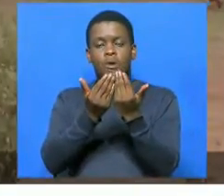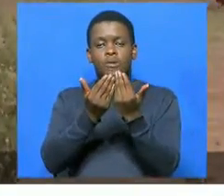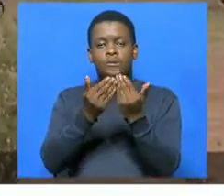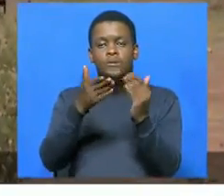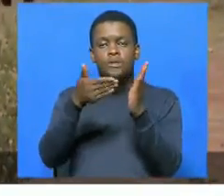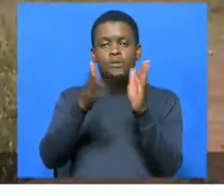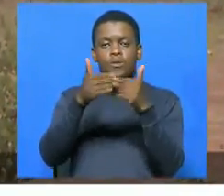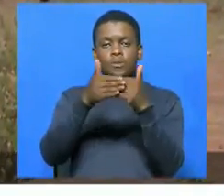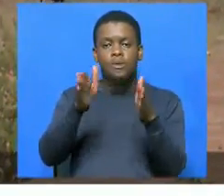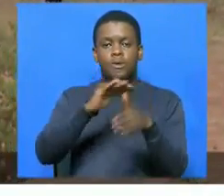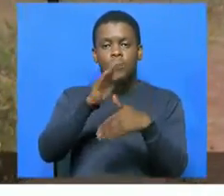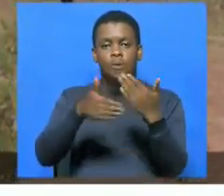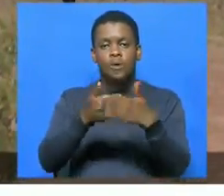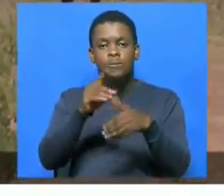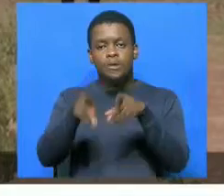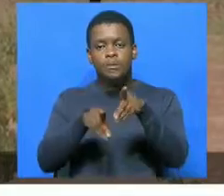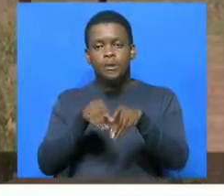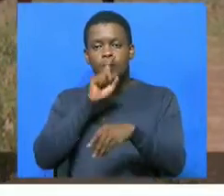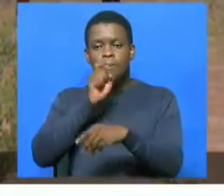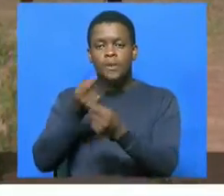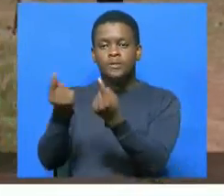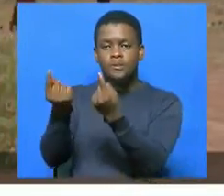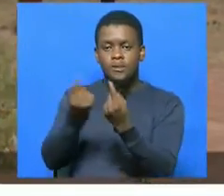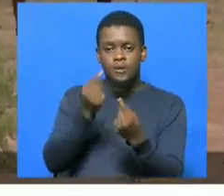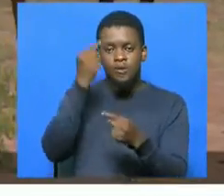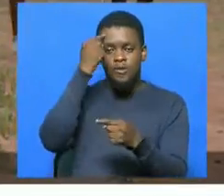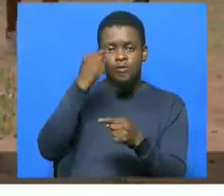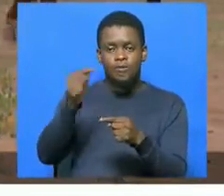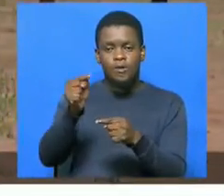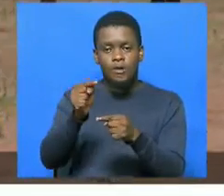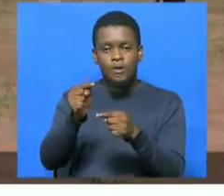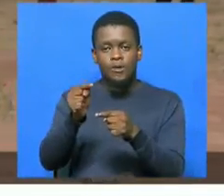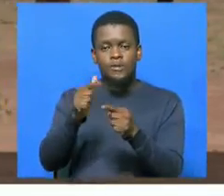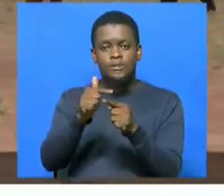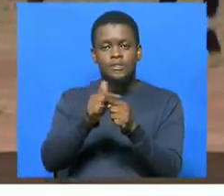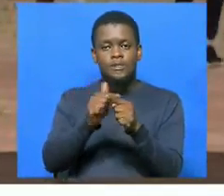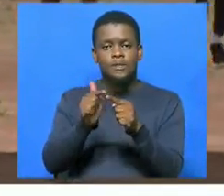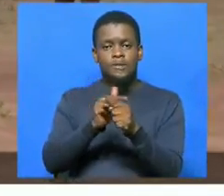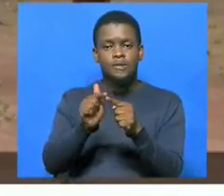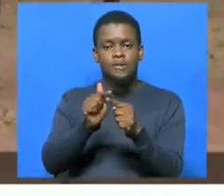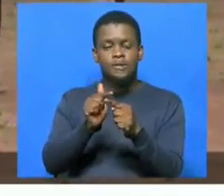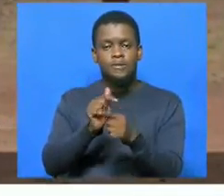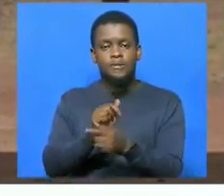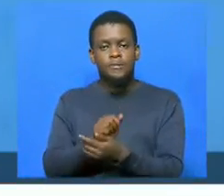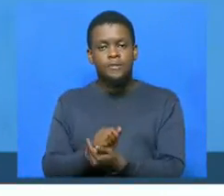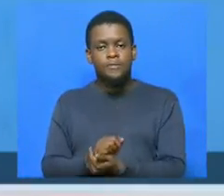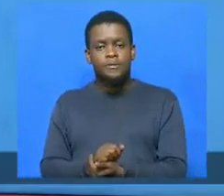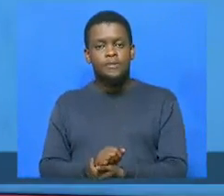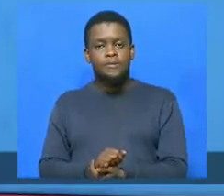everyone to come for trials. Lesego Mokwaisi, BTV Sport, Khanzi.